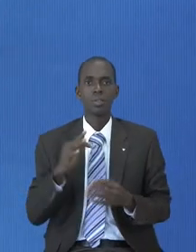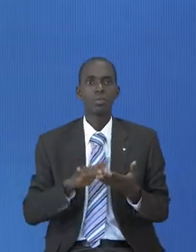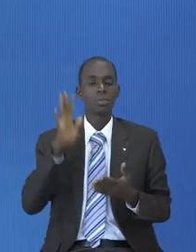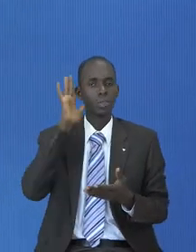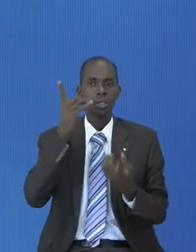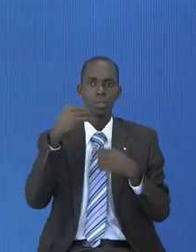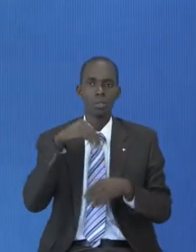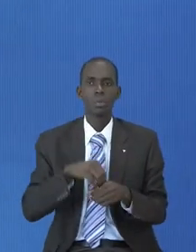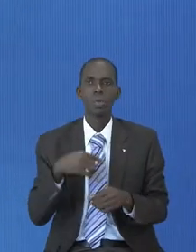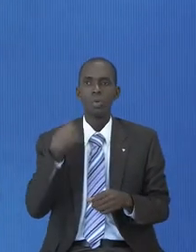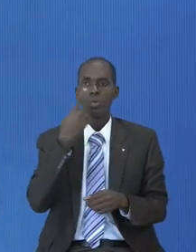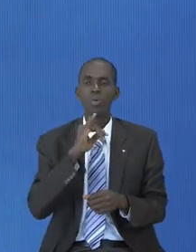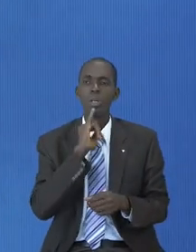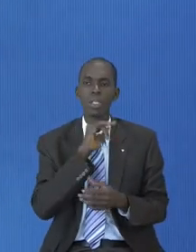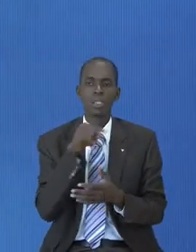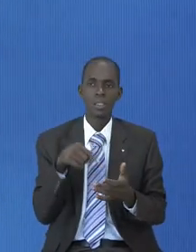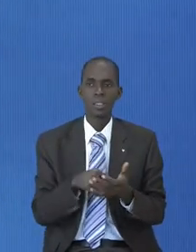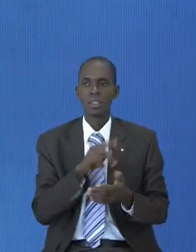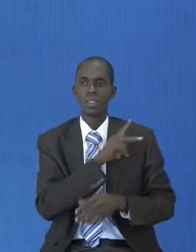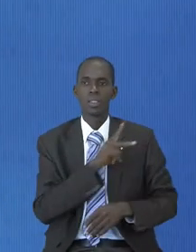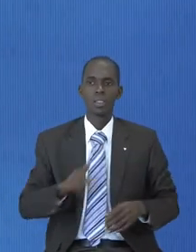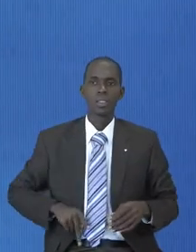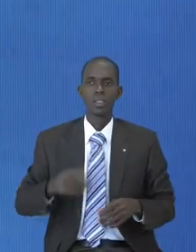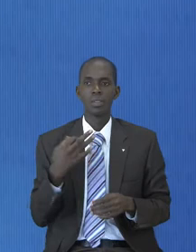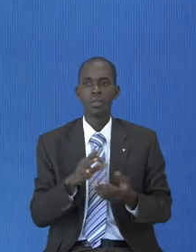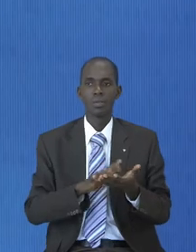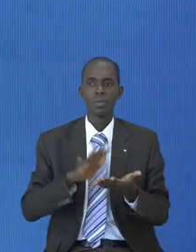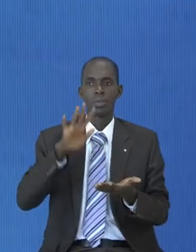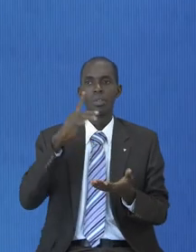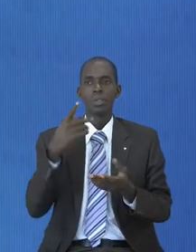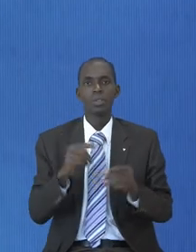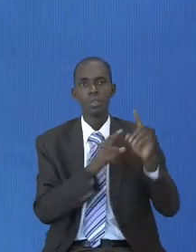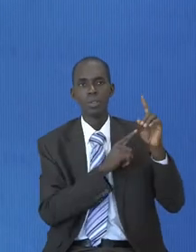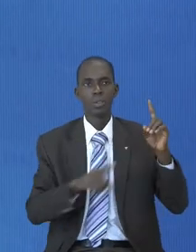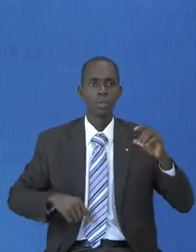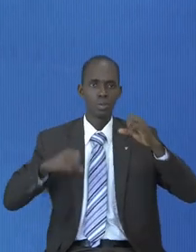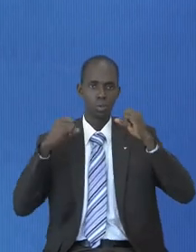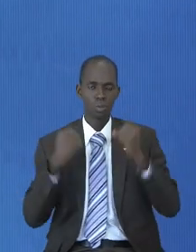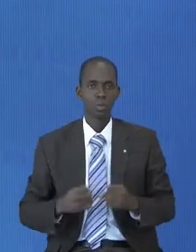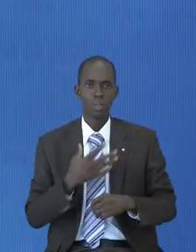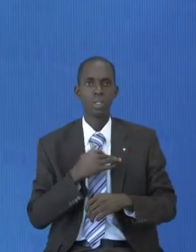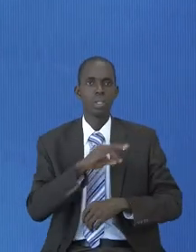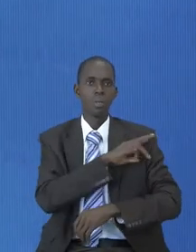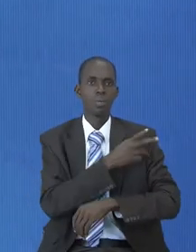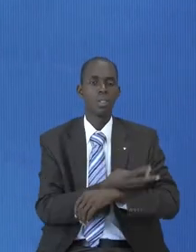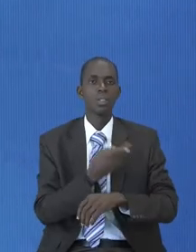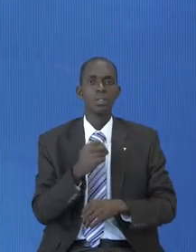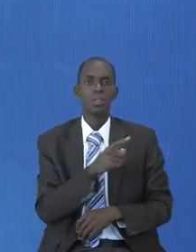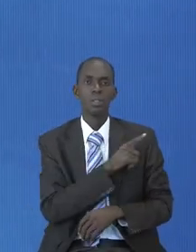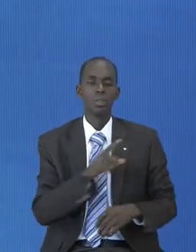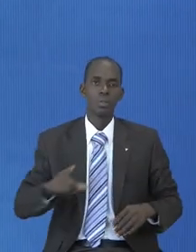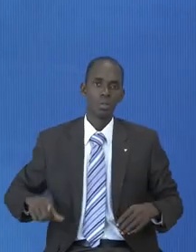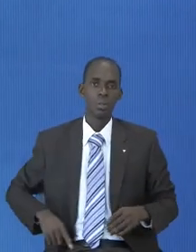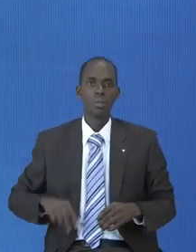in. Who is this King of glory? The Lord strong and mighty, the Lord